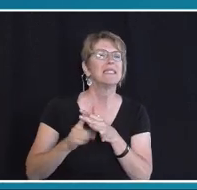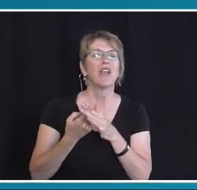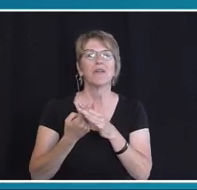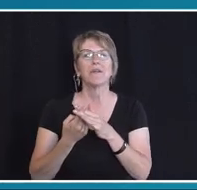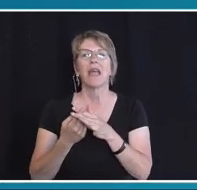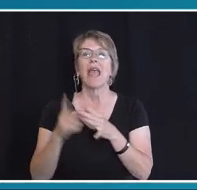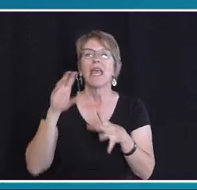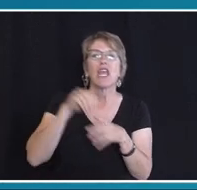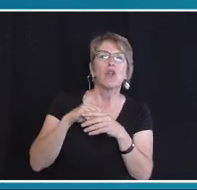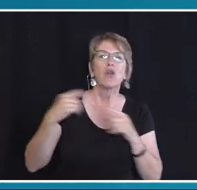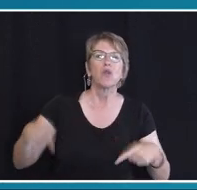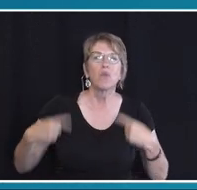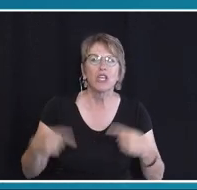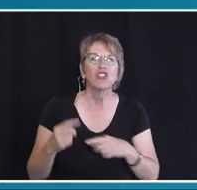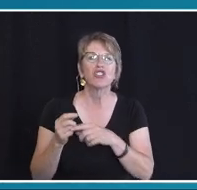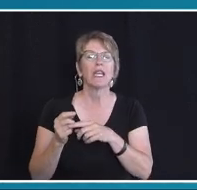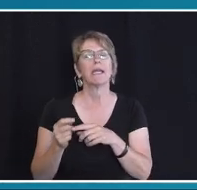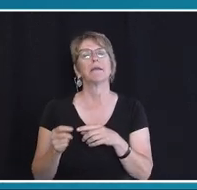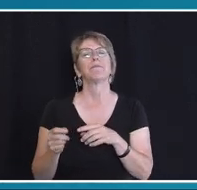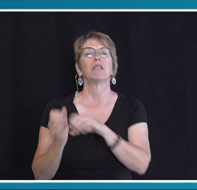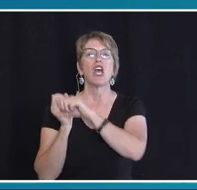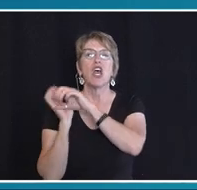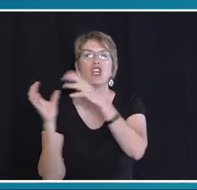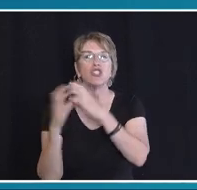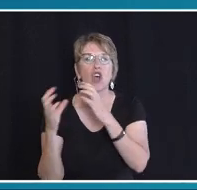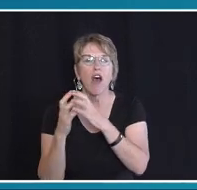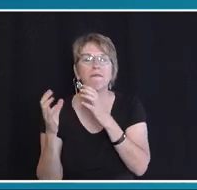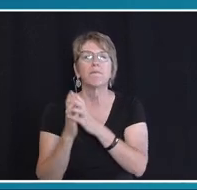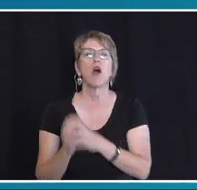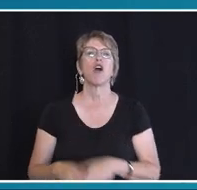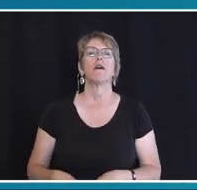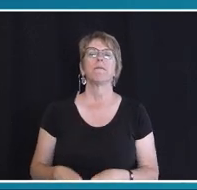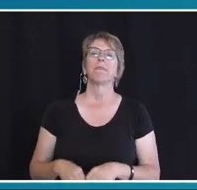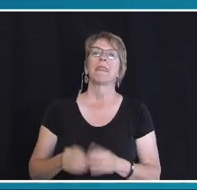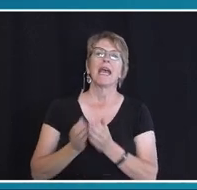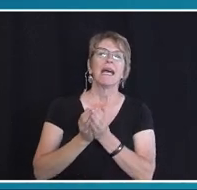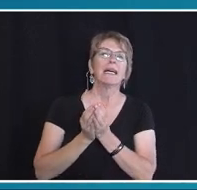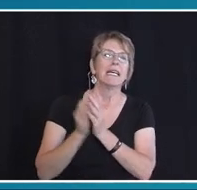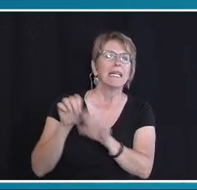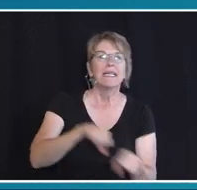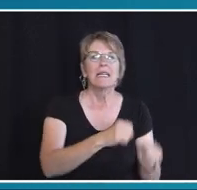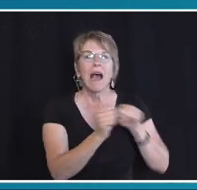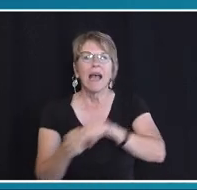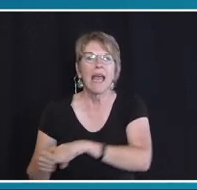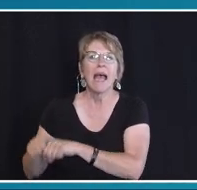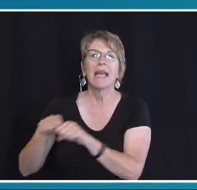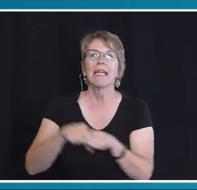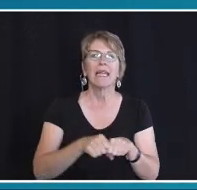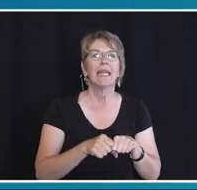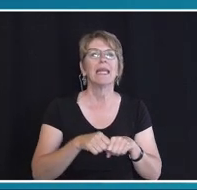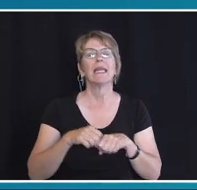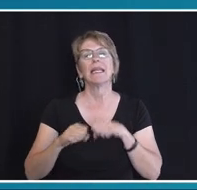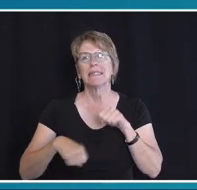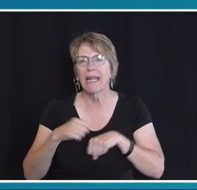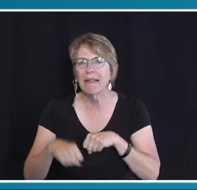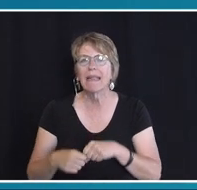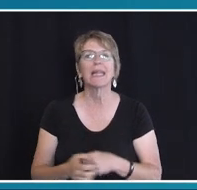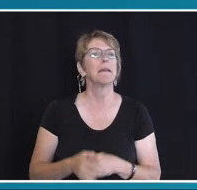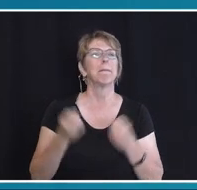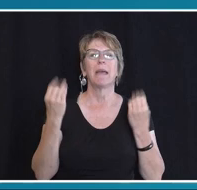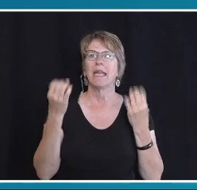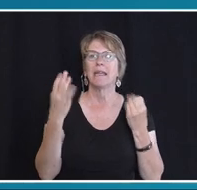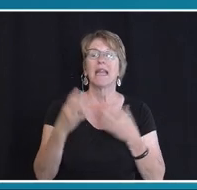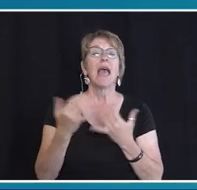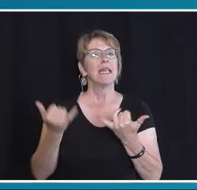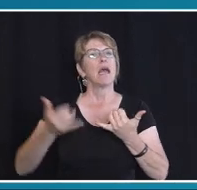including wheelchair softball, cycling, kayaking, tennis, water skiing, and so much more. I'm thrilled to now introduce